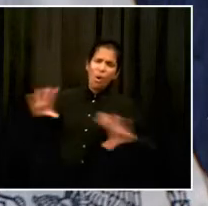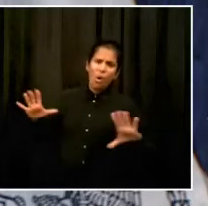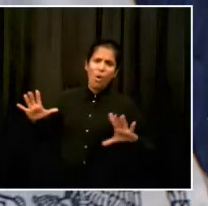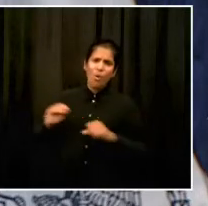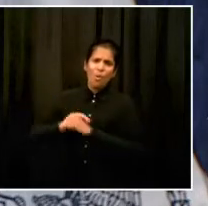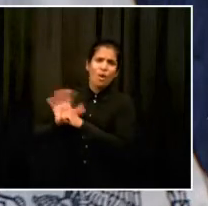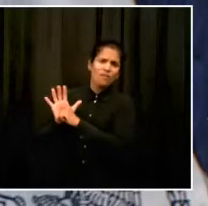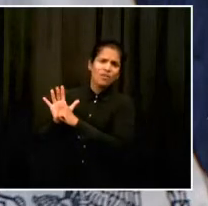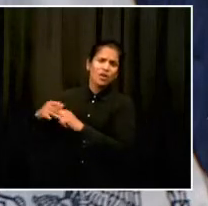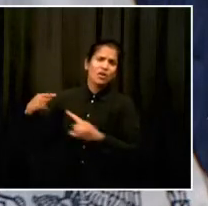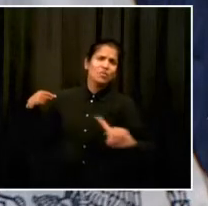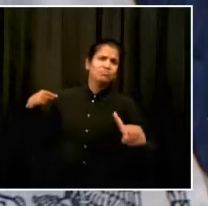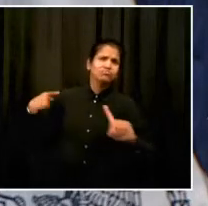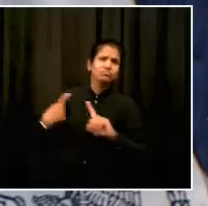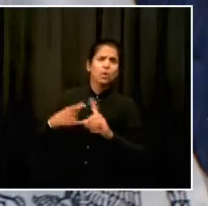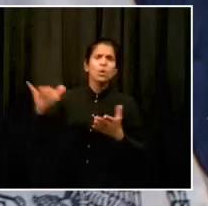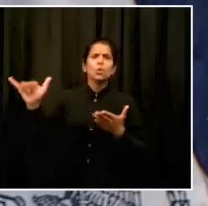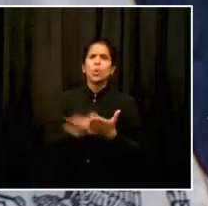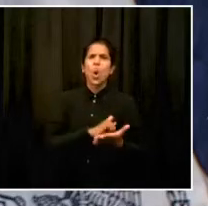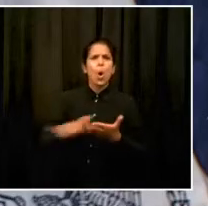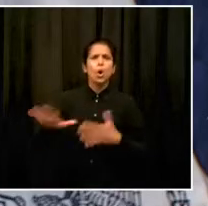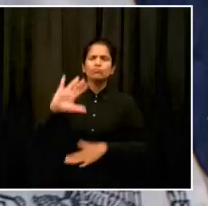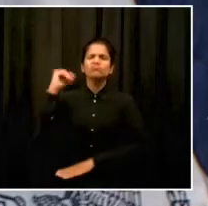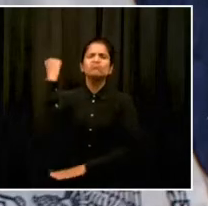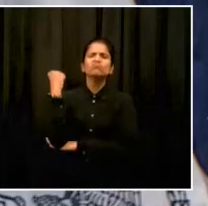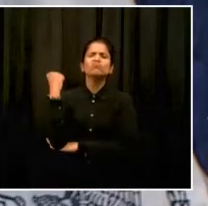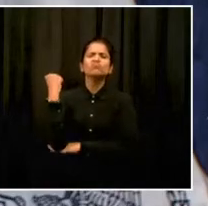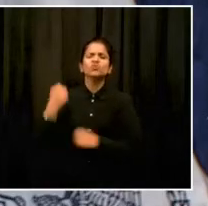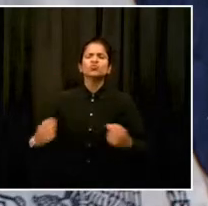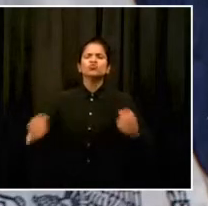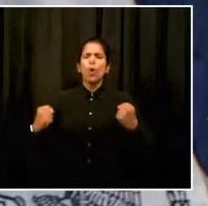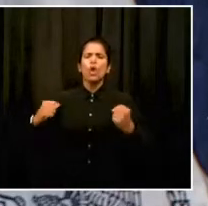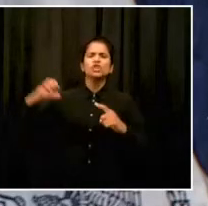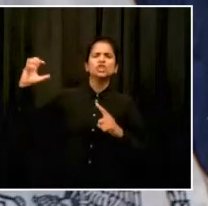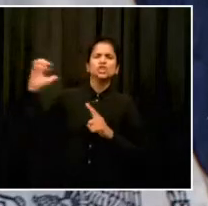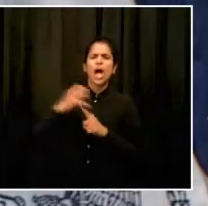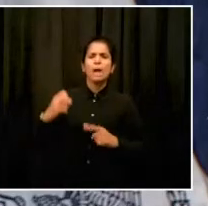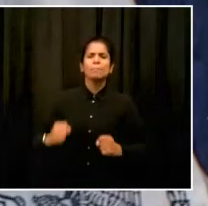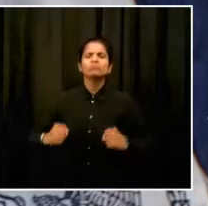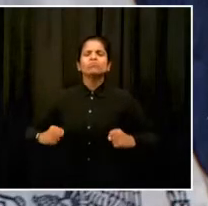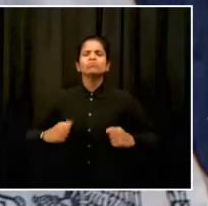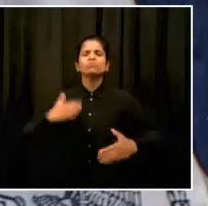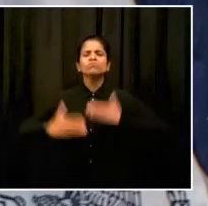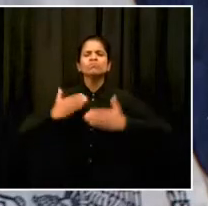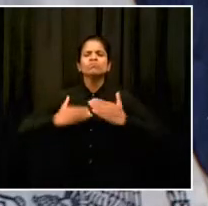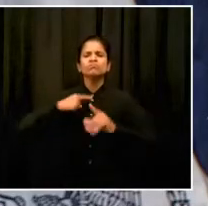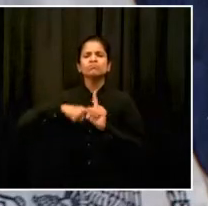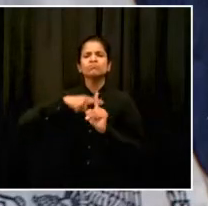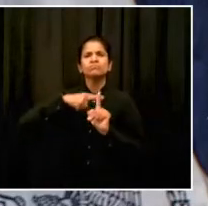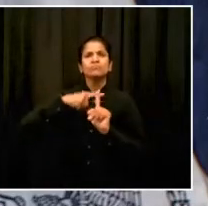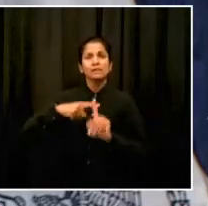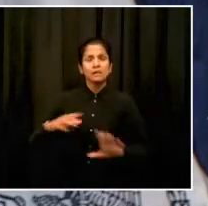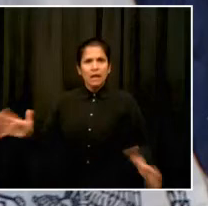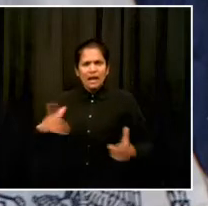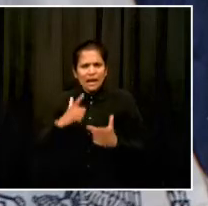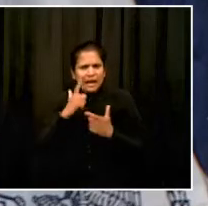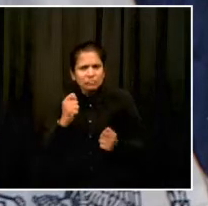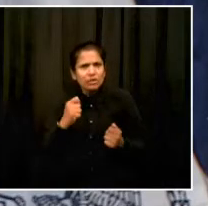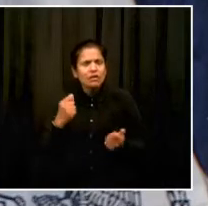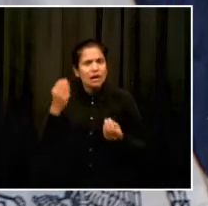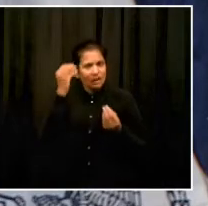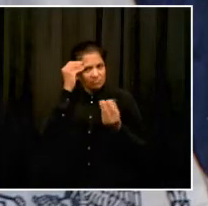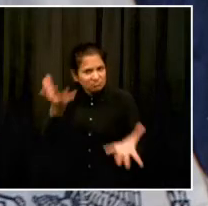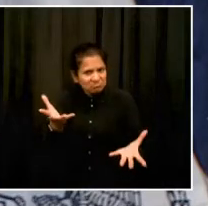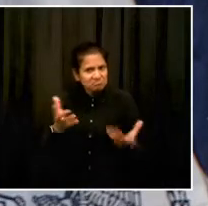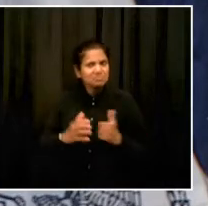have a really interesting piece of news today that speaks to our future. And a lot of folks have been asking the